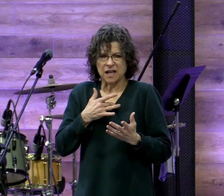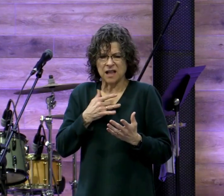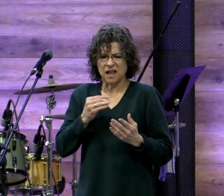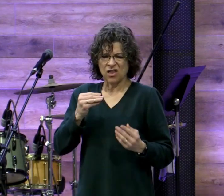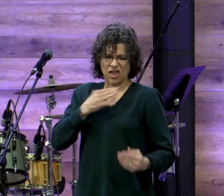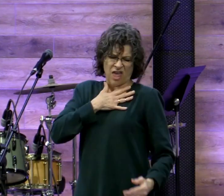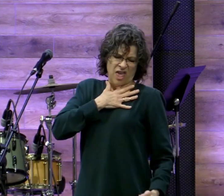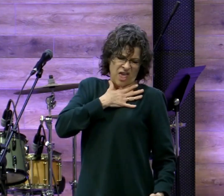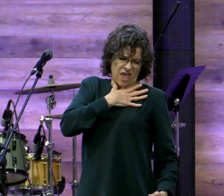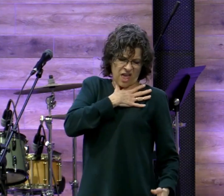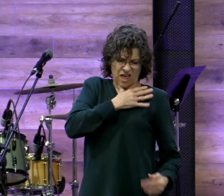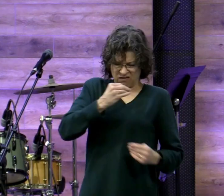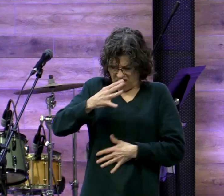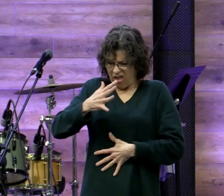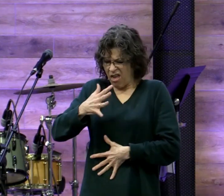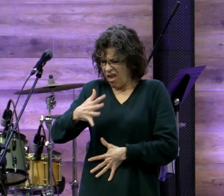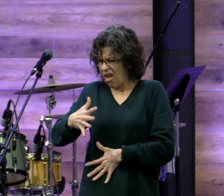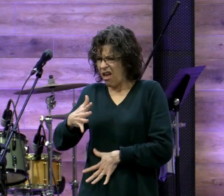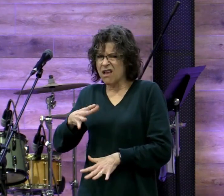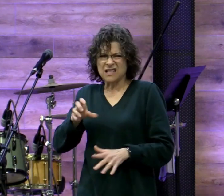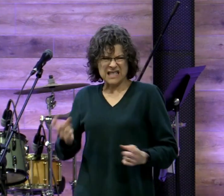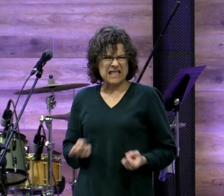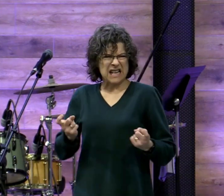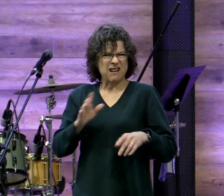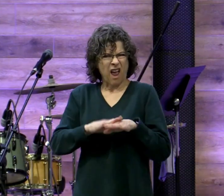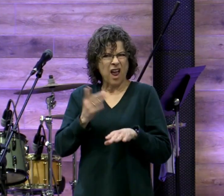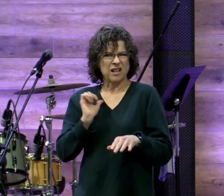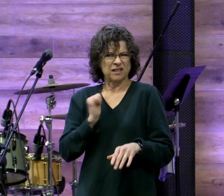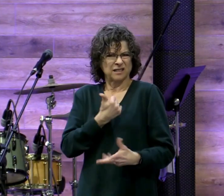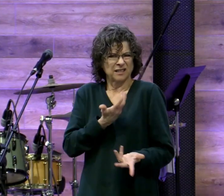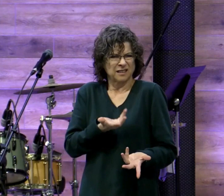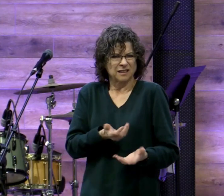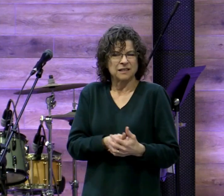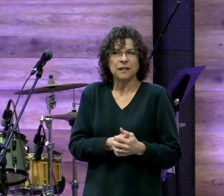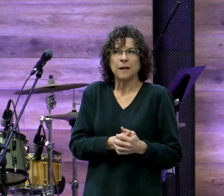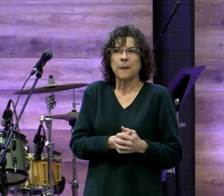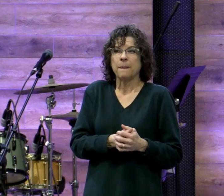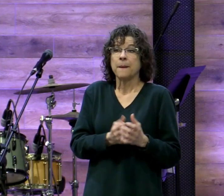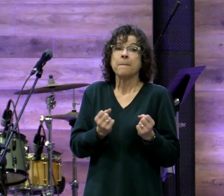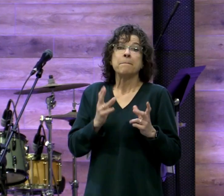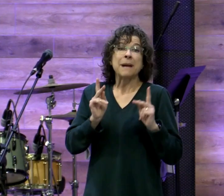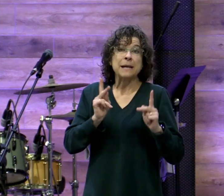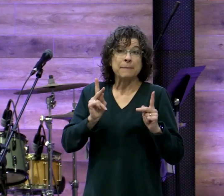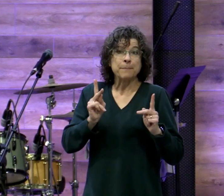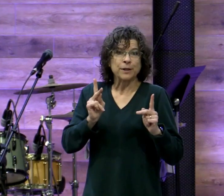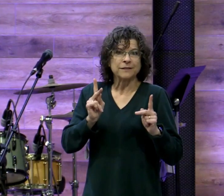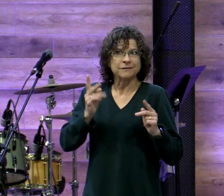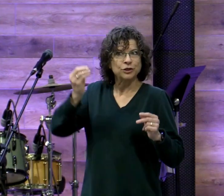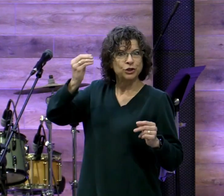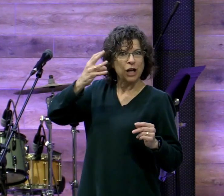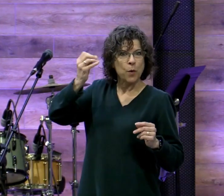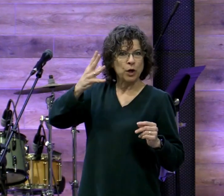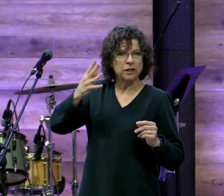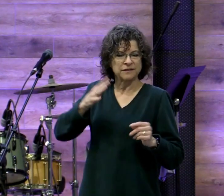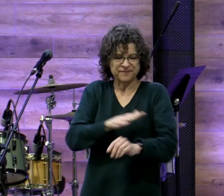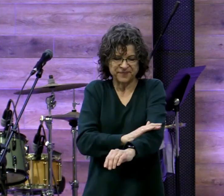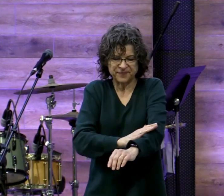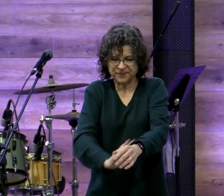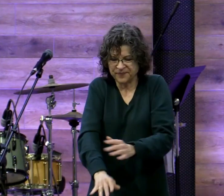stain and defilement of sin deeply. That's why so many people take a shower.